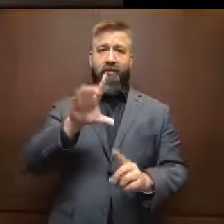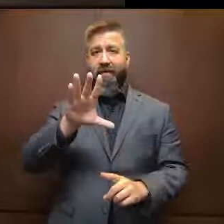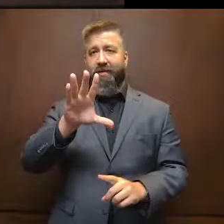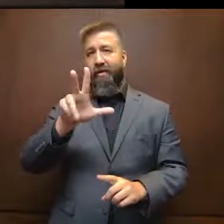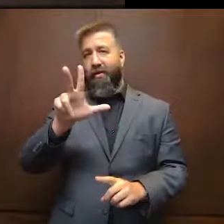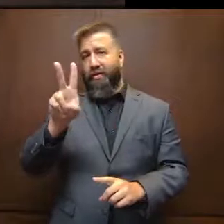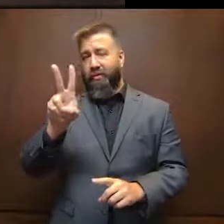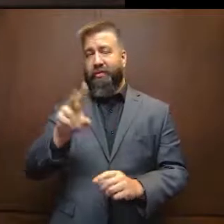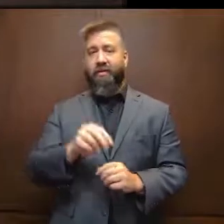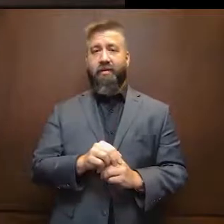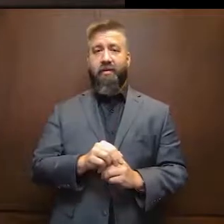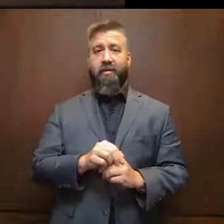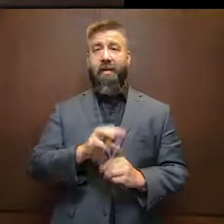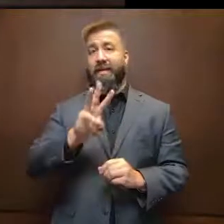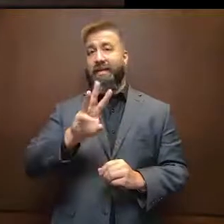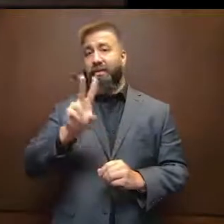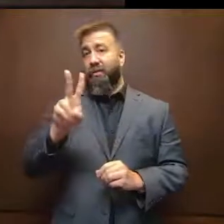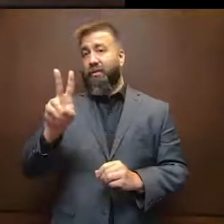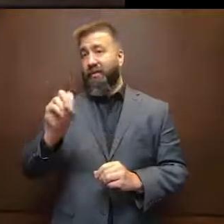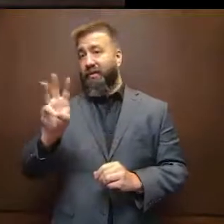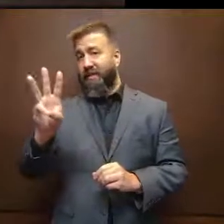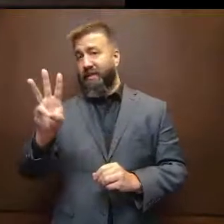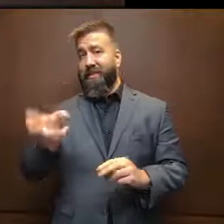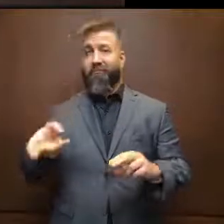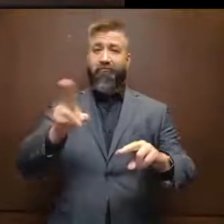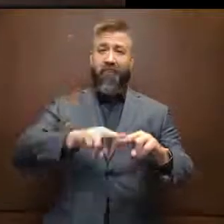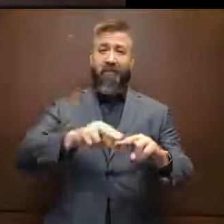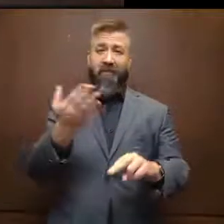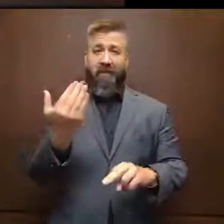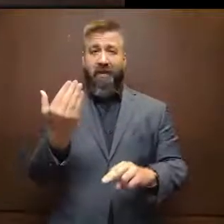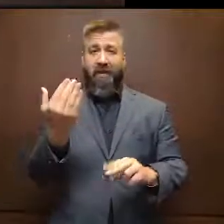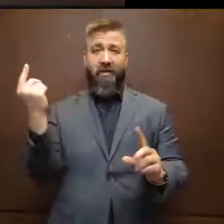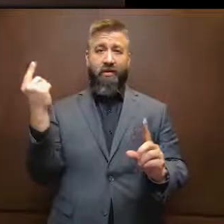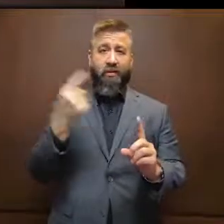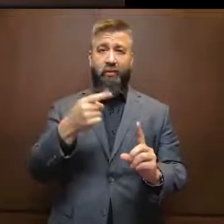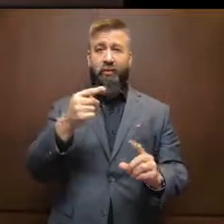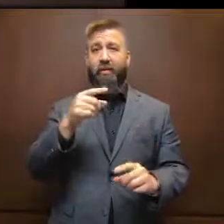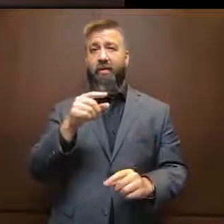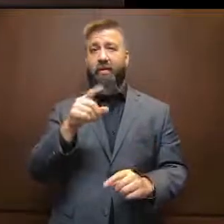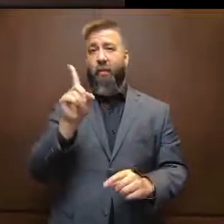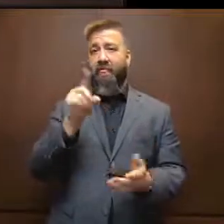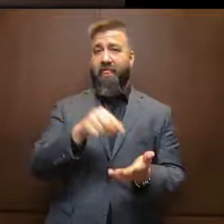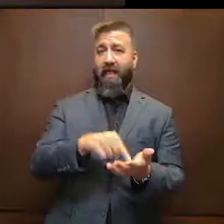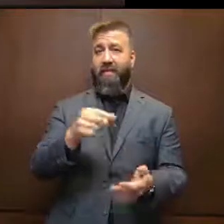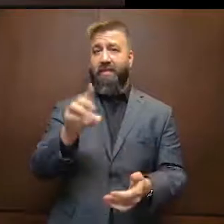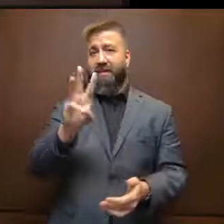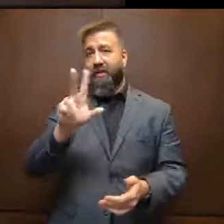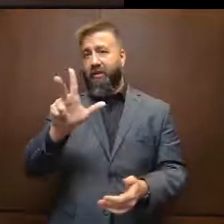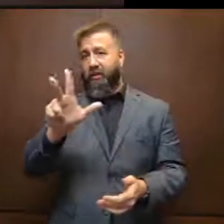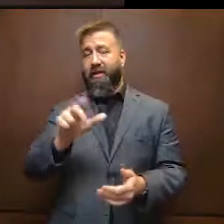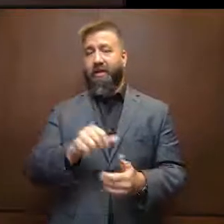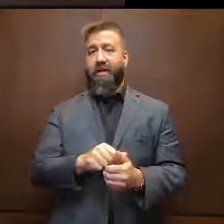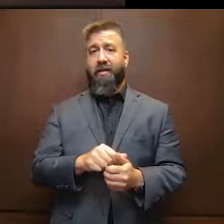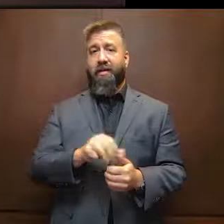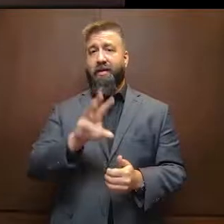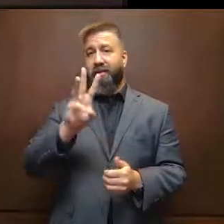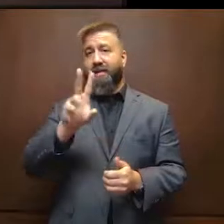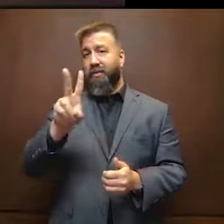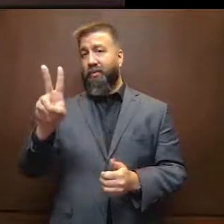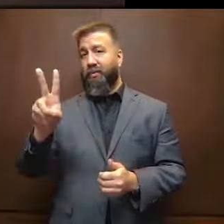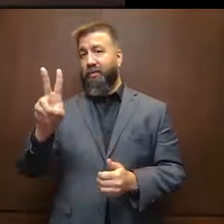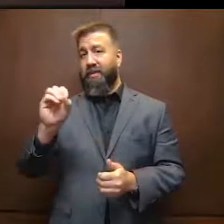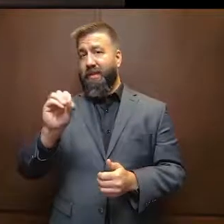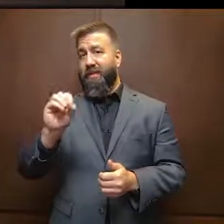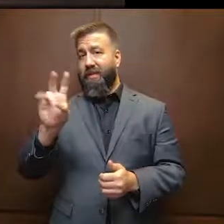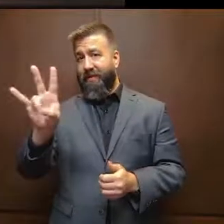532. 62206, up 15 to 1,063. 62207, up